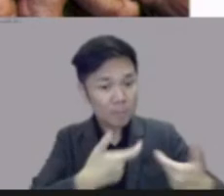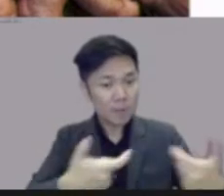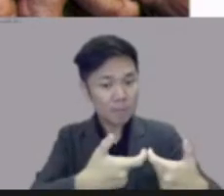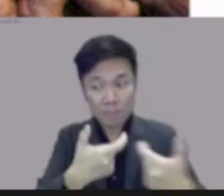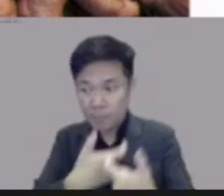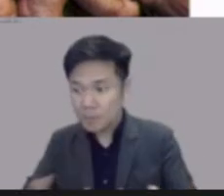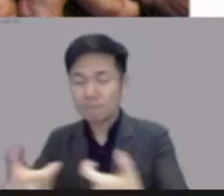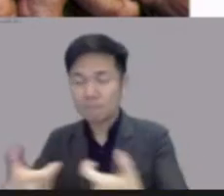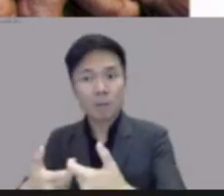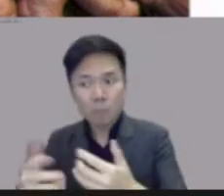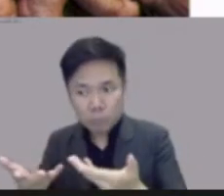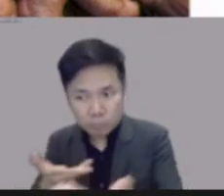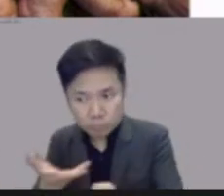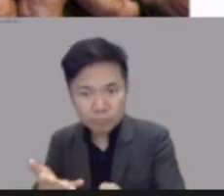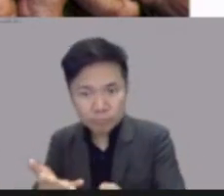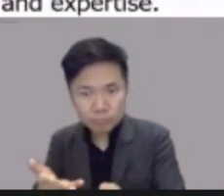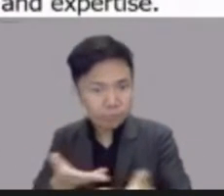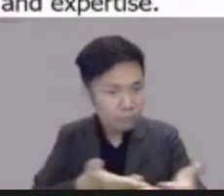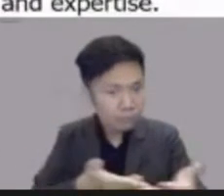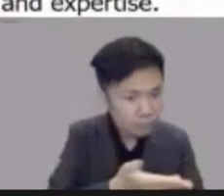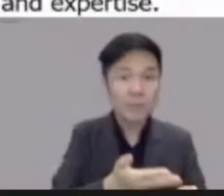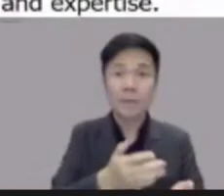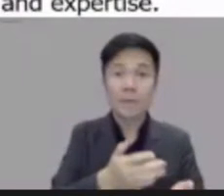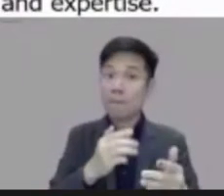and capacity building